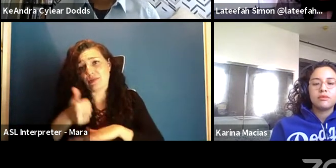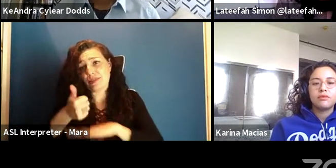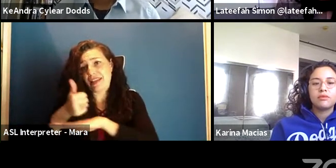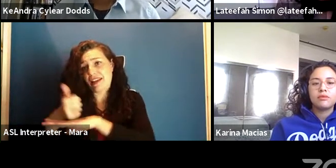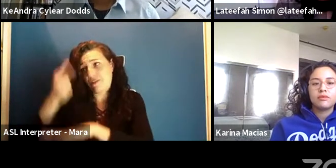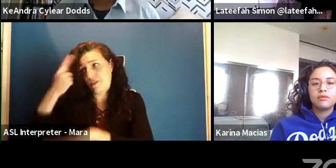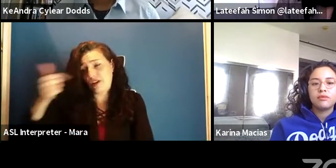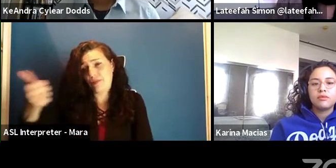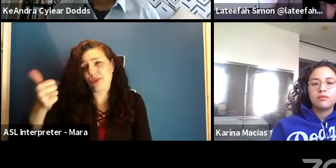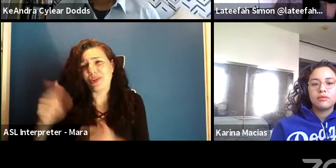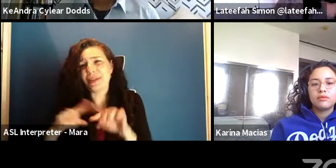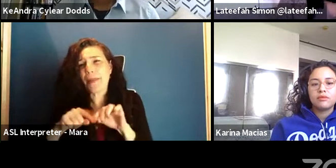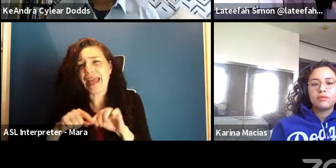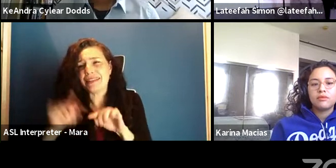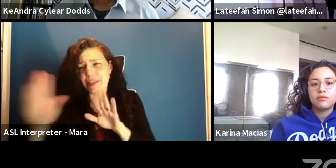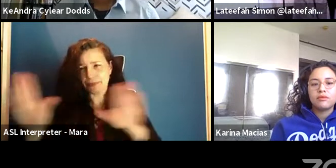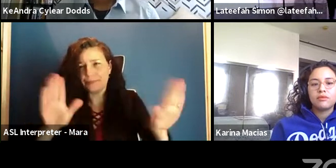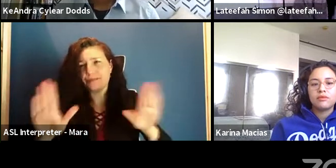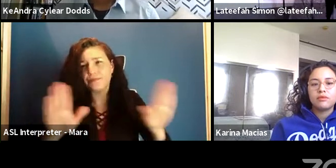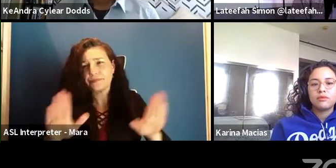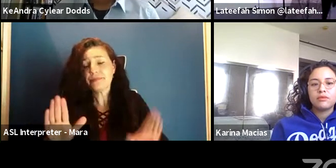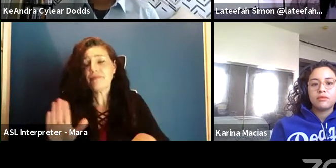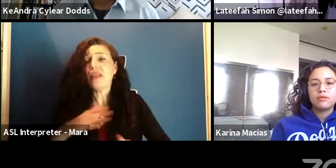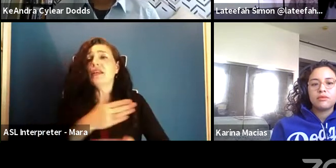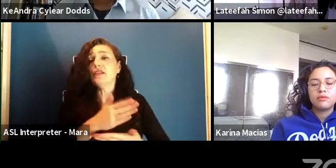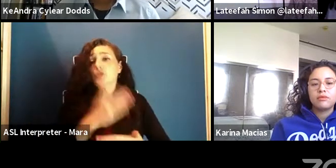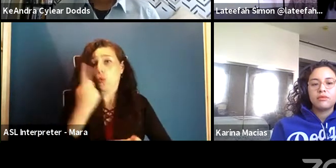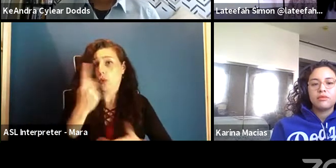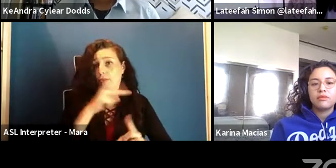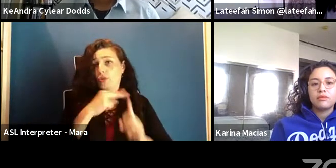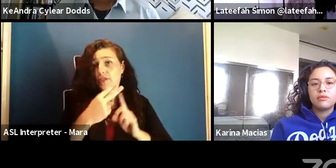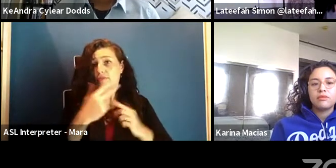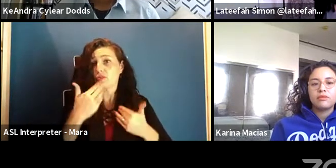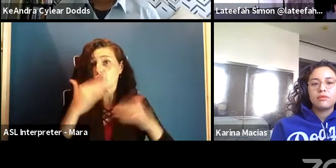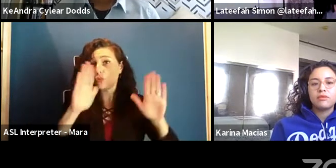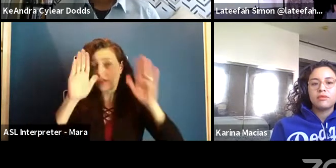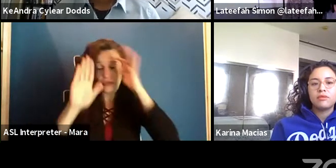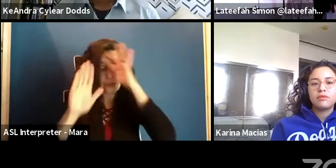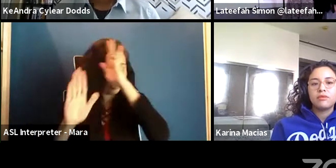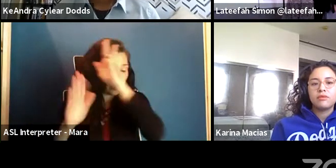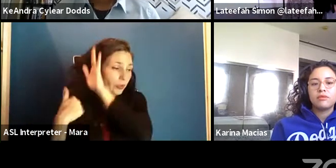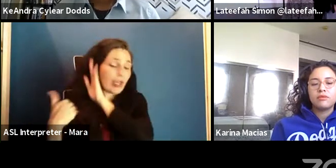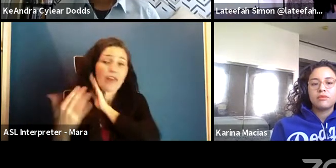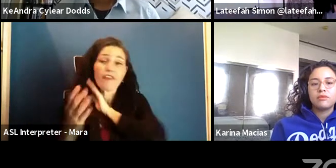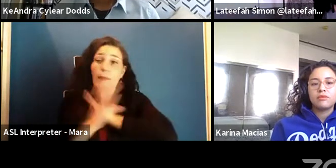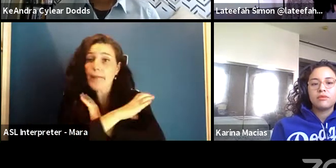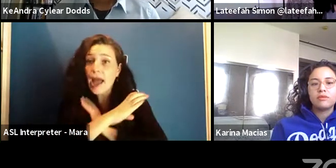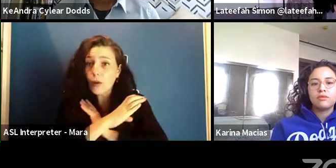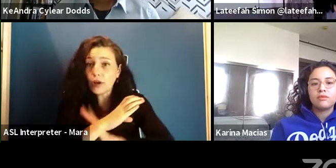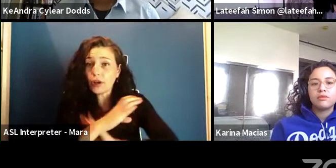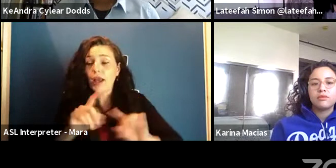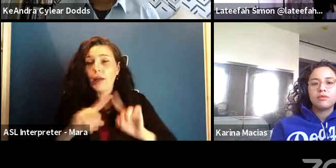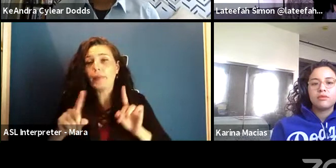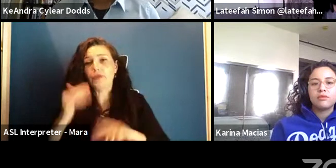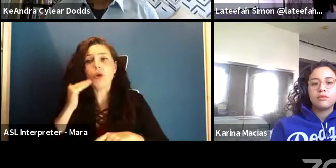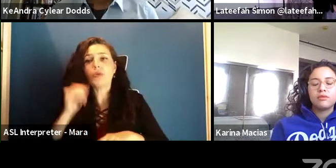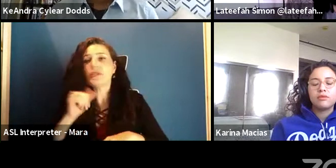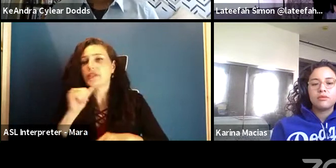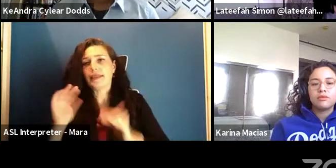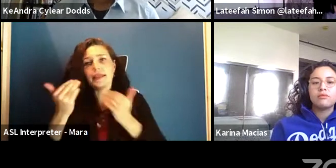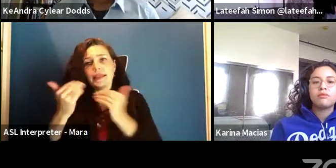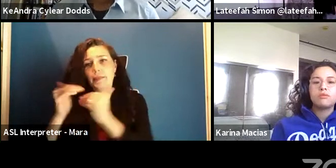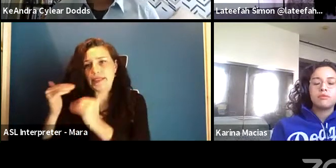it's great that we have power in our system, in this particular democracy that we have, but it's not the limitation of our power.